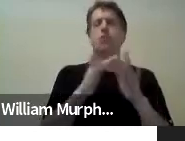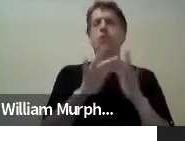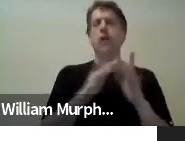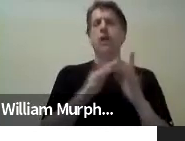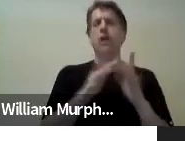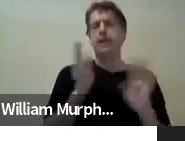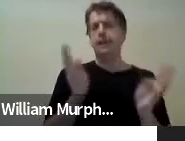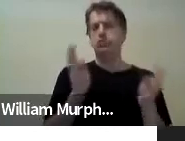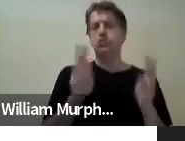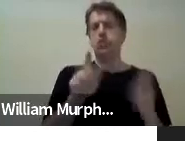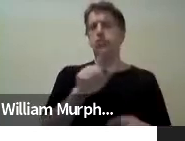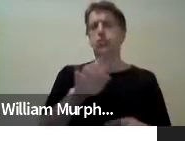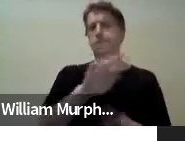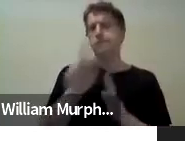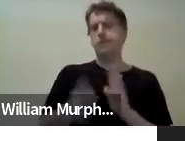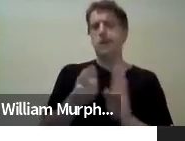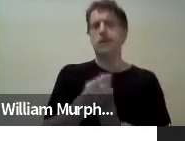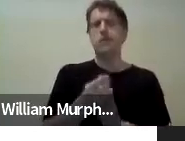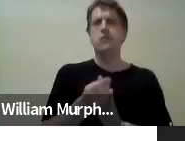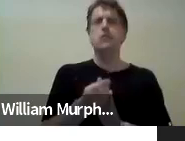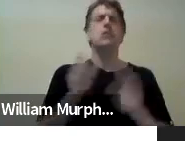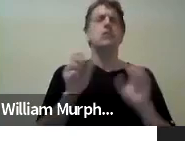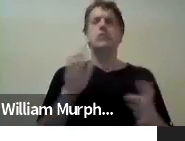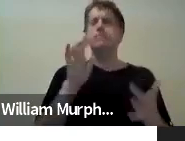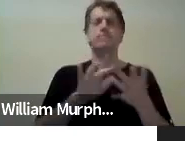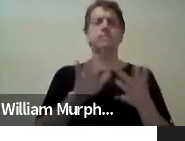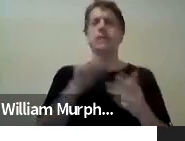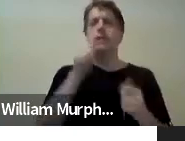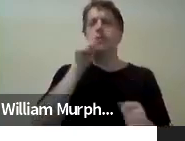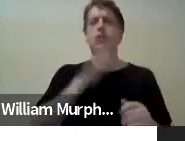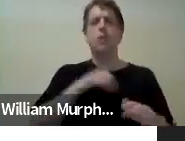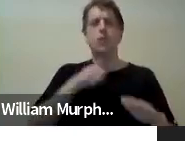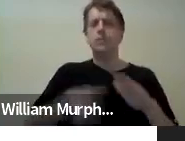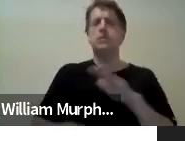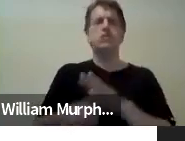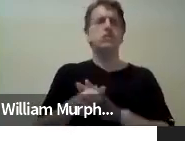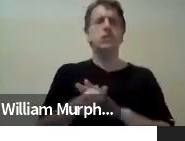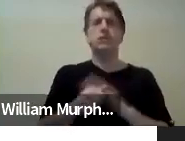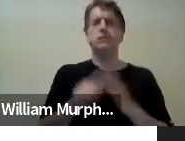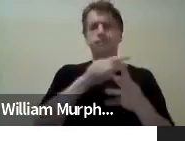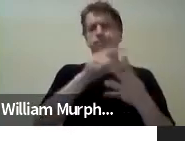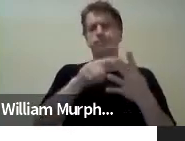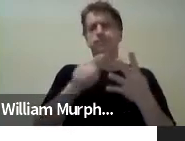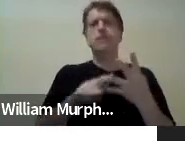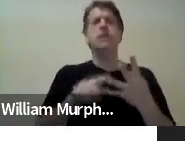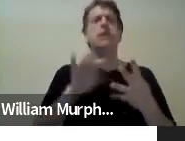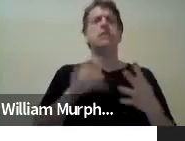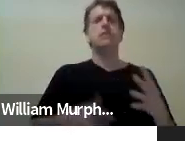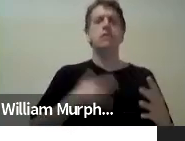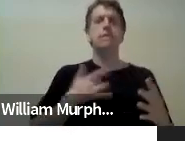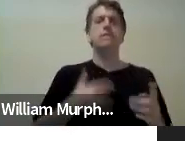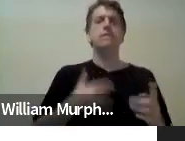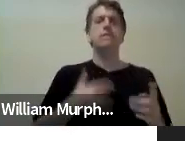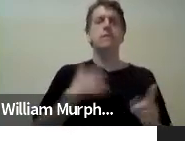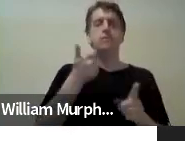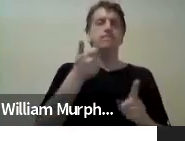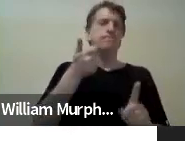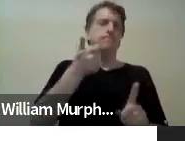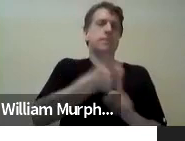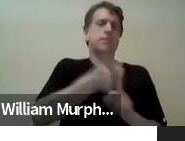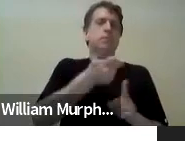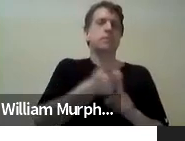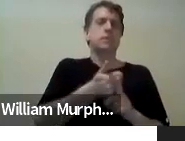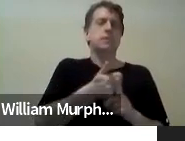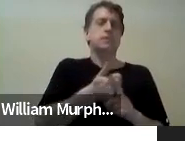multiple ways that somebody can communicate with Women's Center and Shelter if they feel like they are in a place that they need